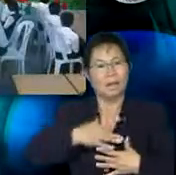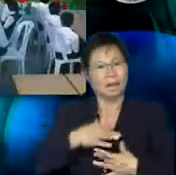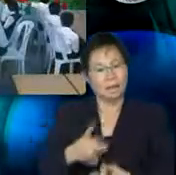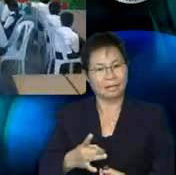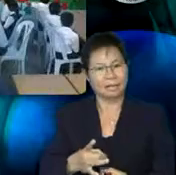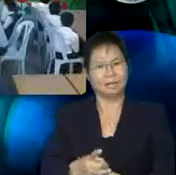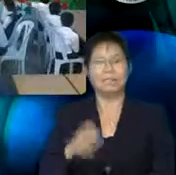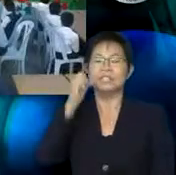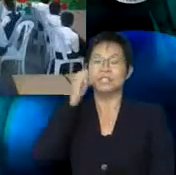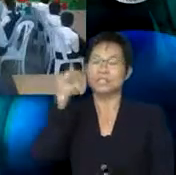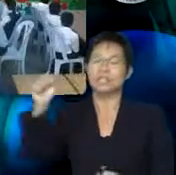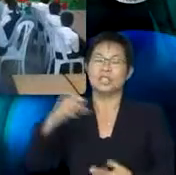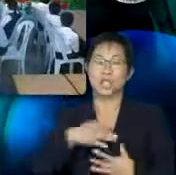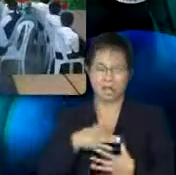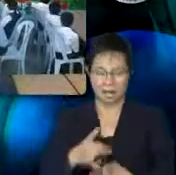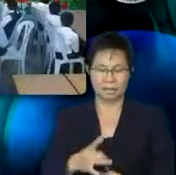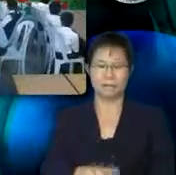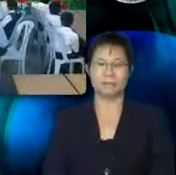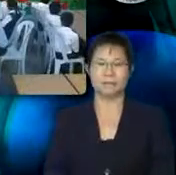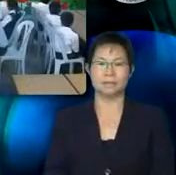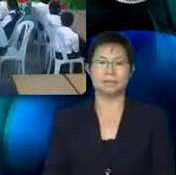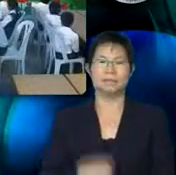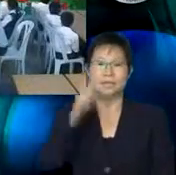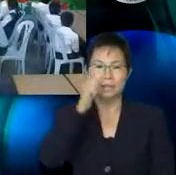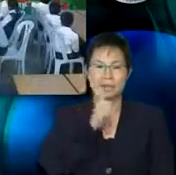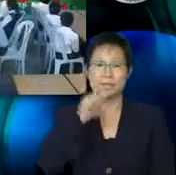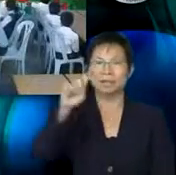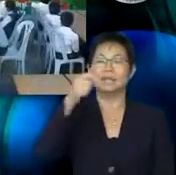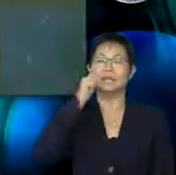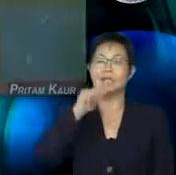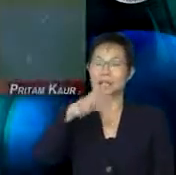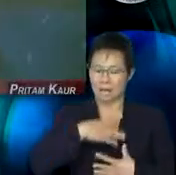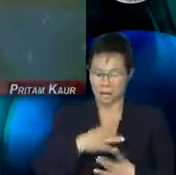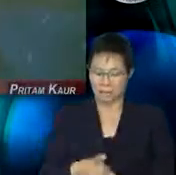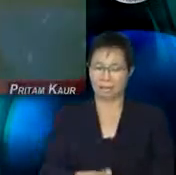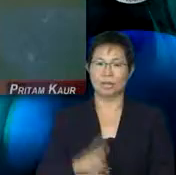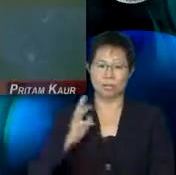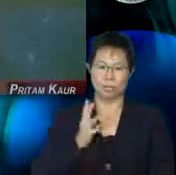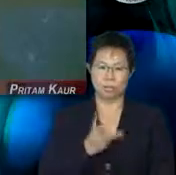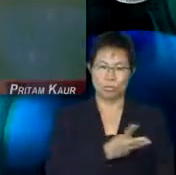likes, she likes, the girl likes,